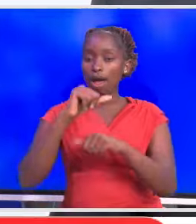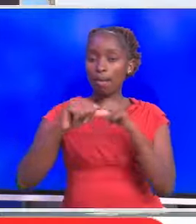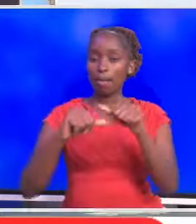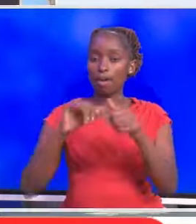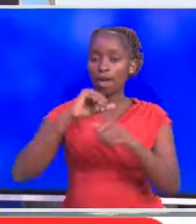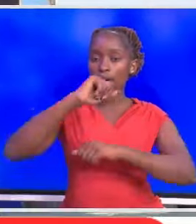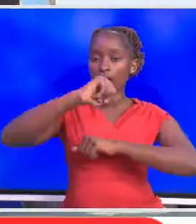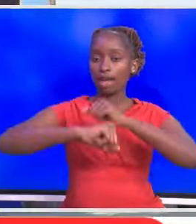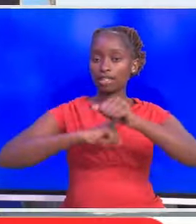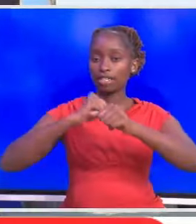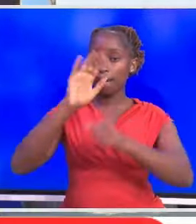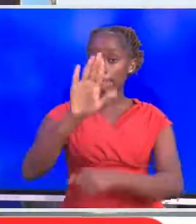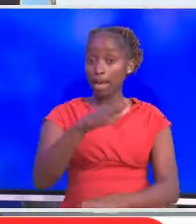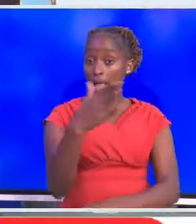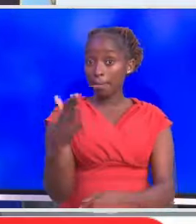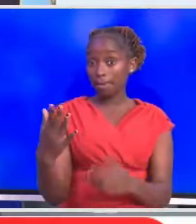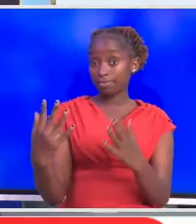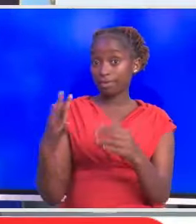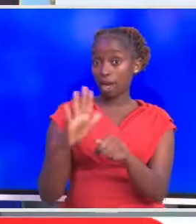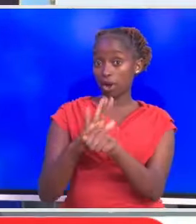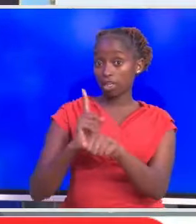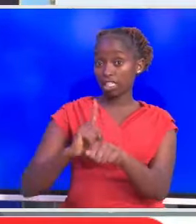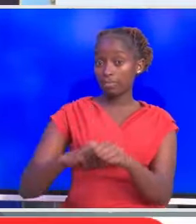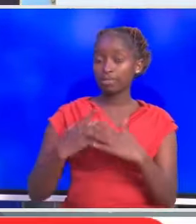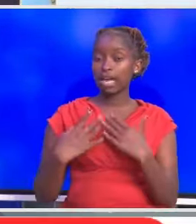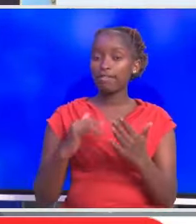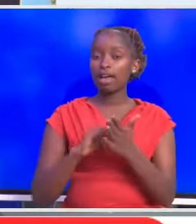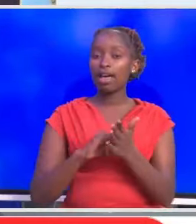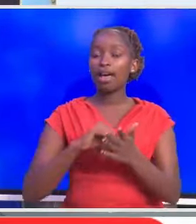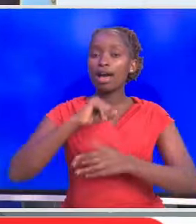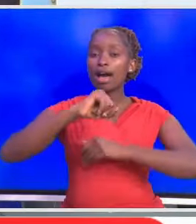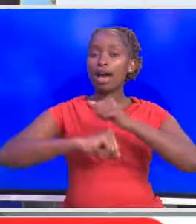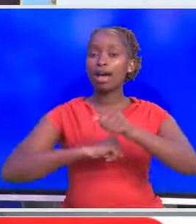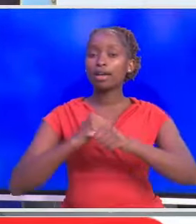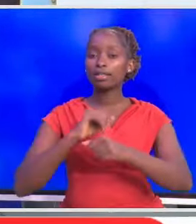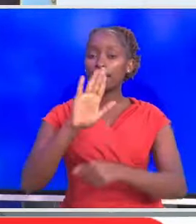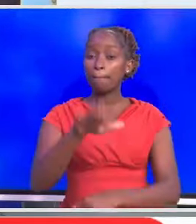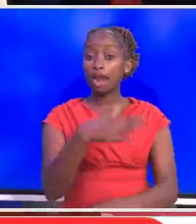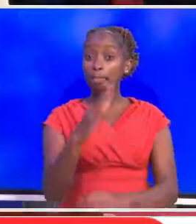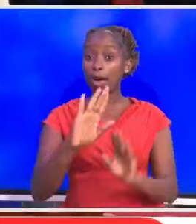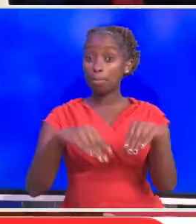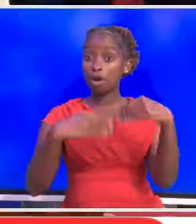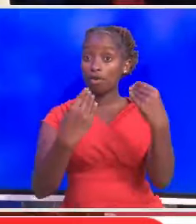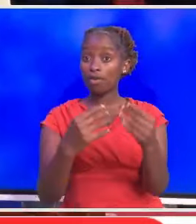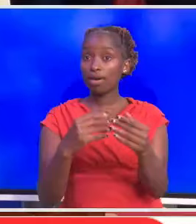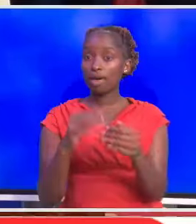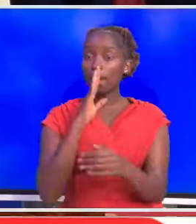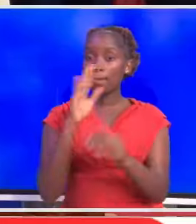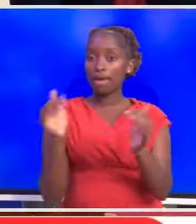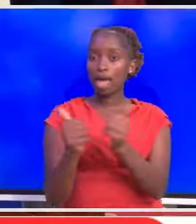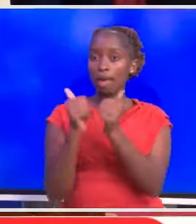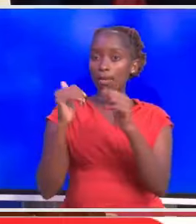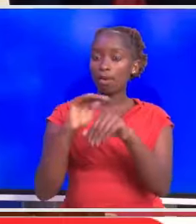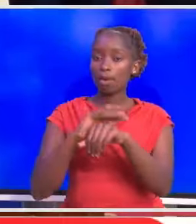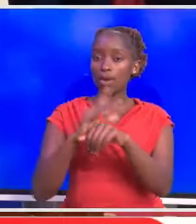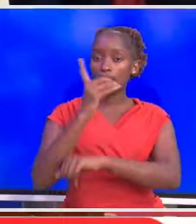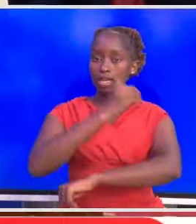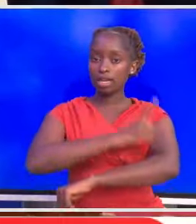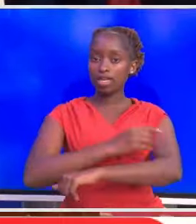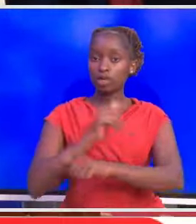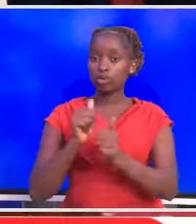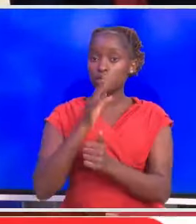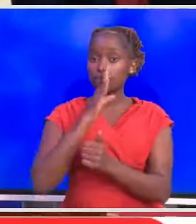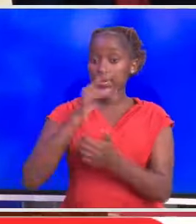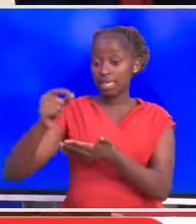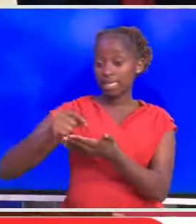parliament. Quite often, an act of parliament will provide that it will come into effect on a date to be notified.